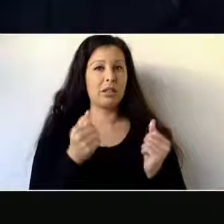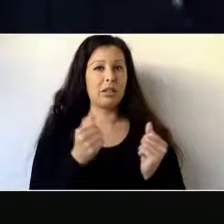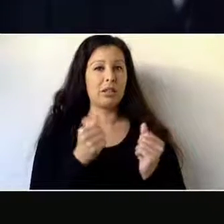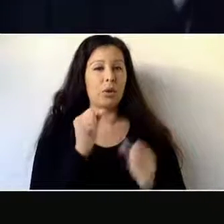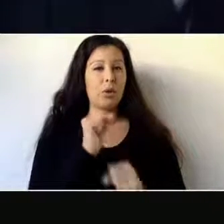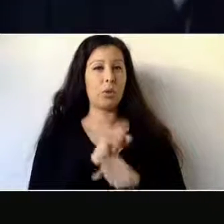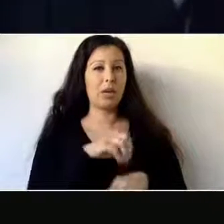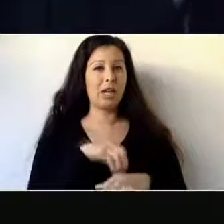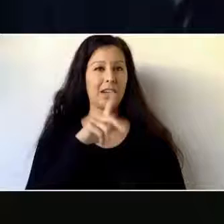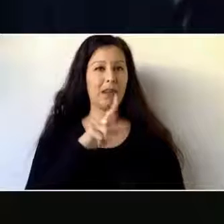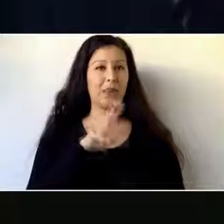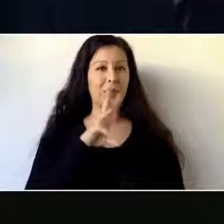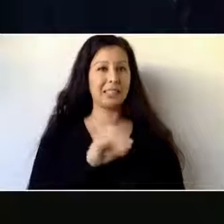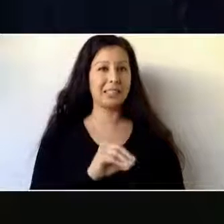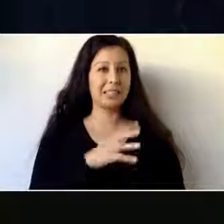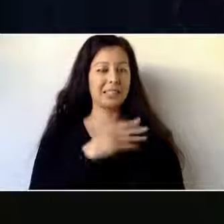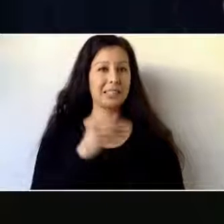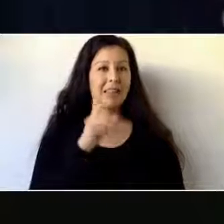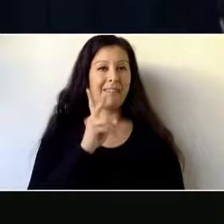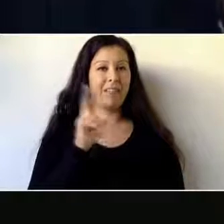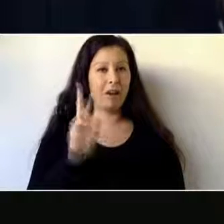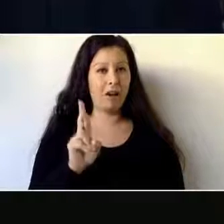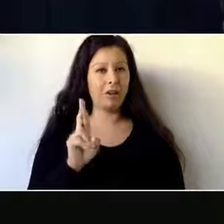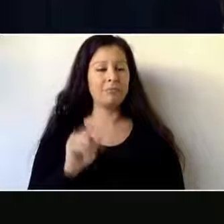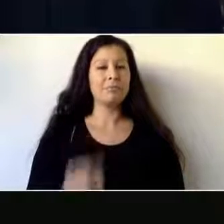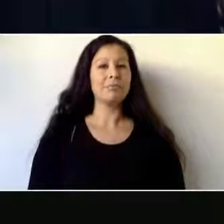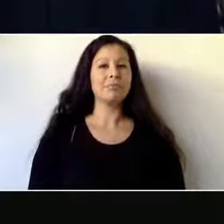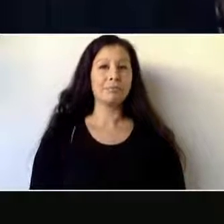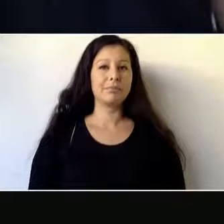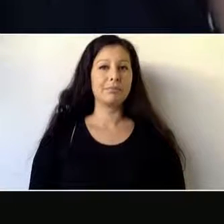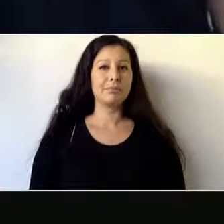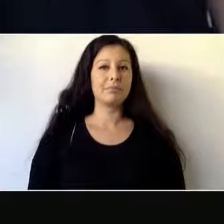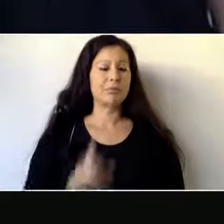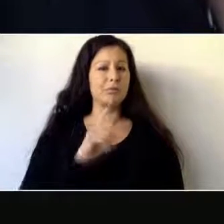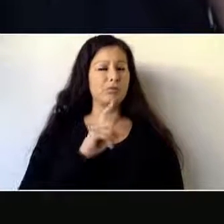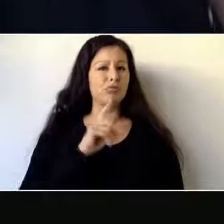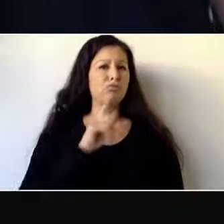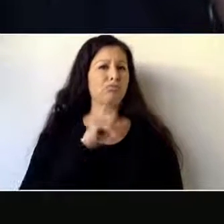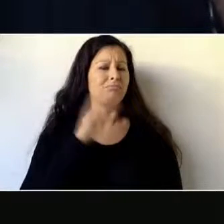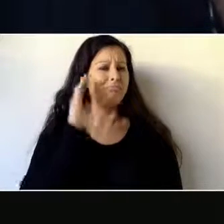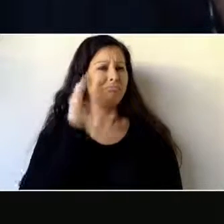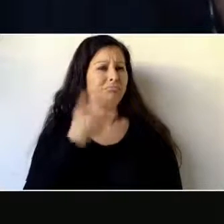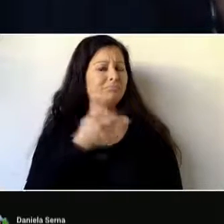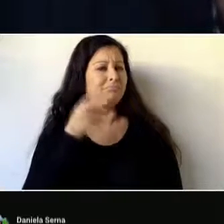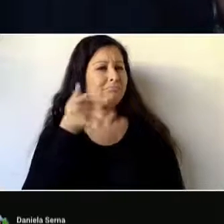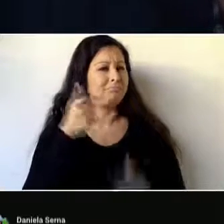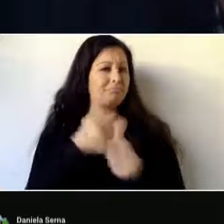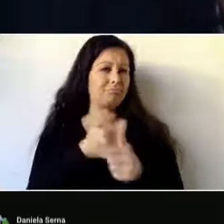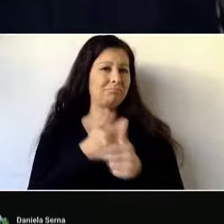in 360 and VR. It really seems like you were